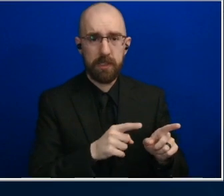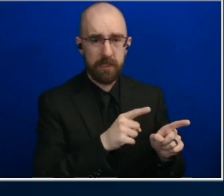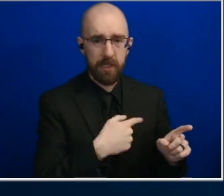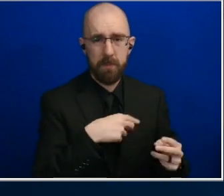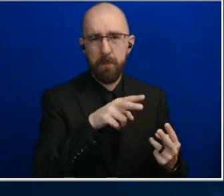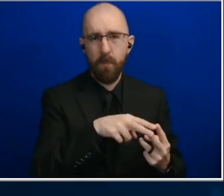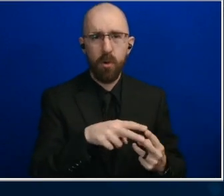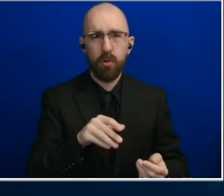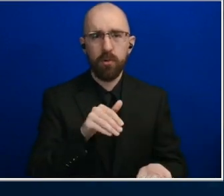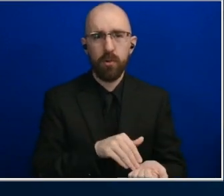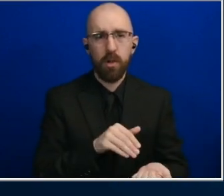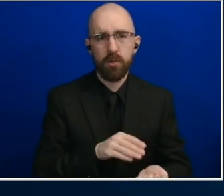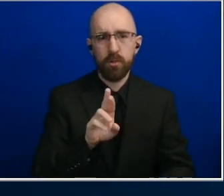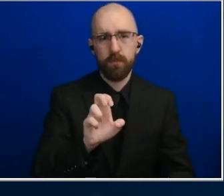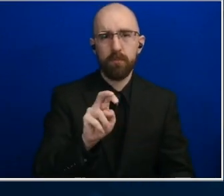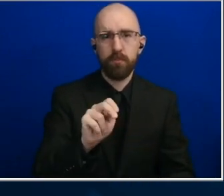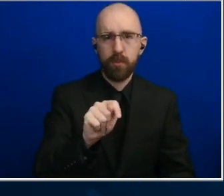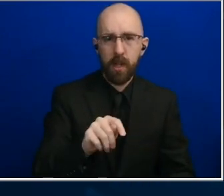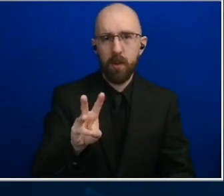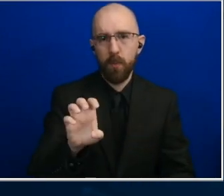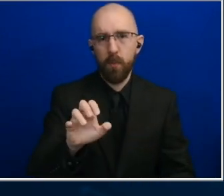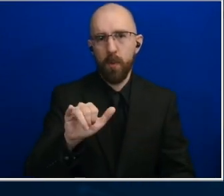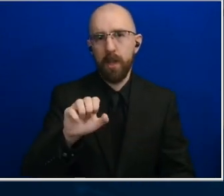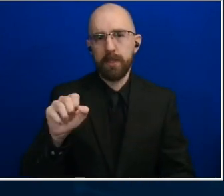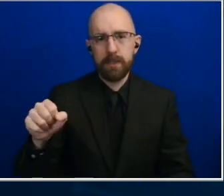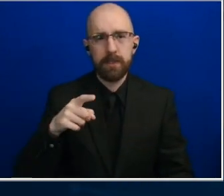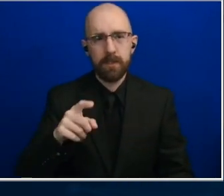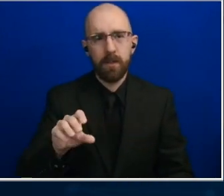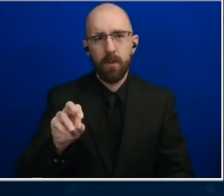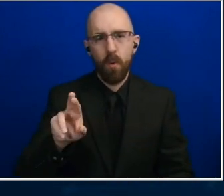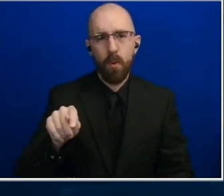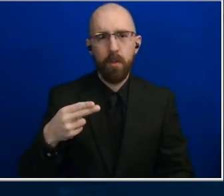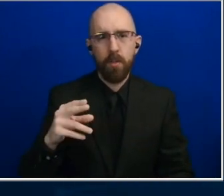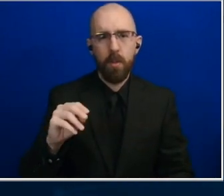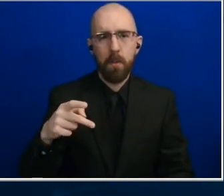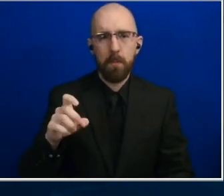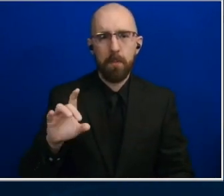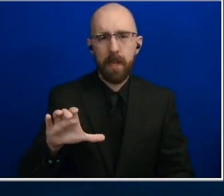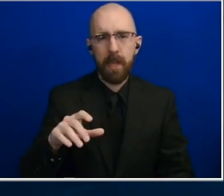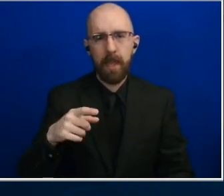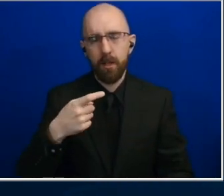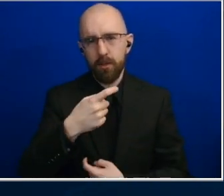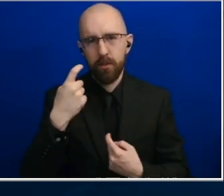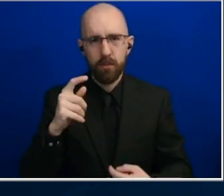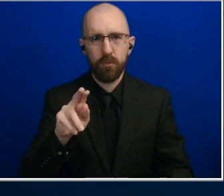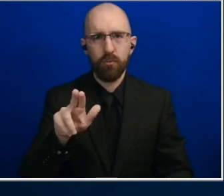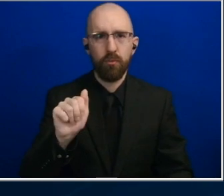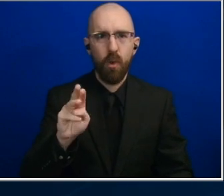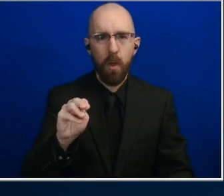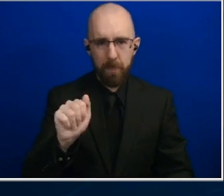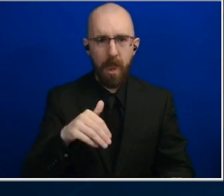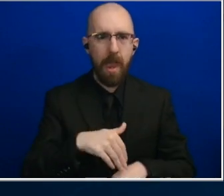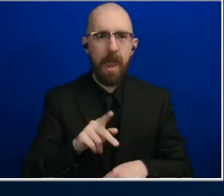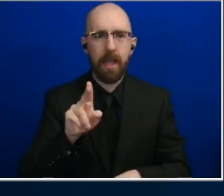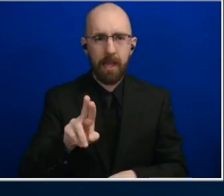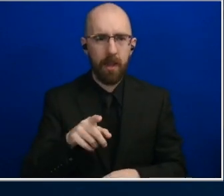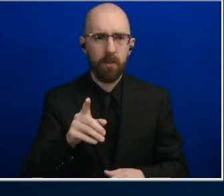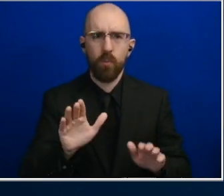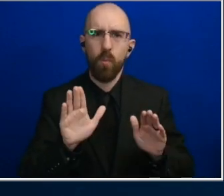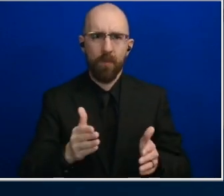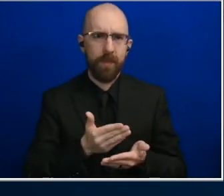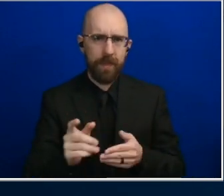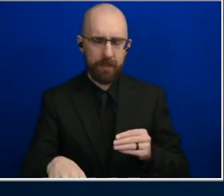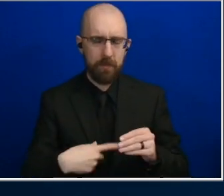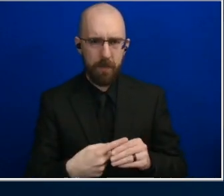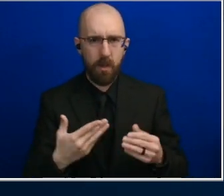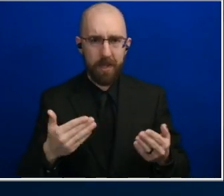Wise, who does orthopedic trauma here at KU. And this is one of the wonderful things about being at the University of Kansas, where we